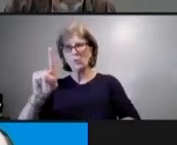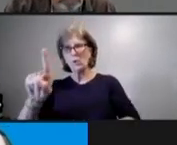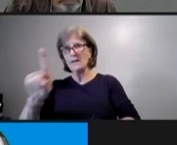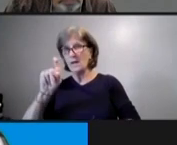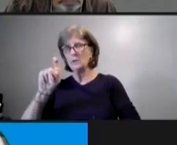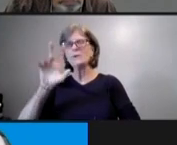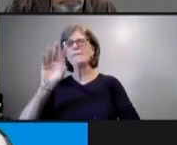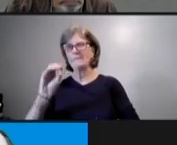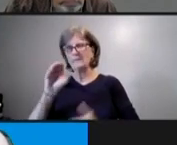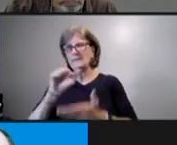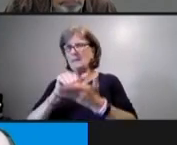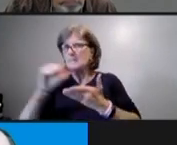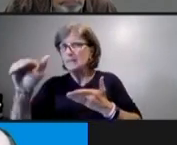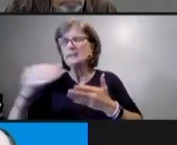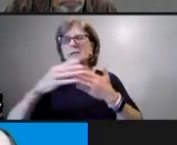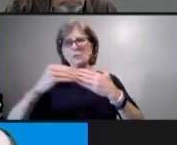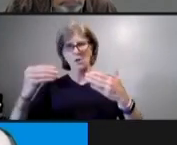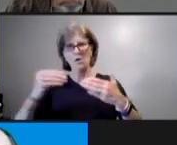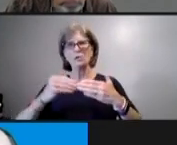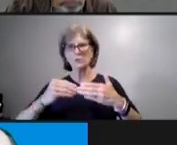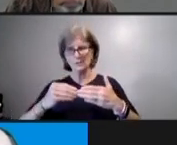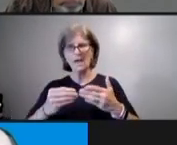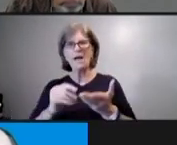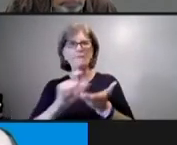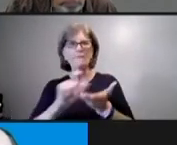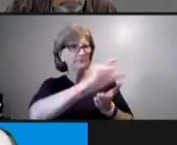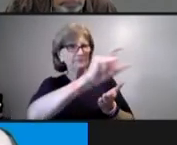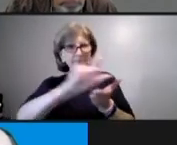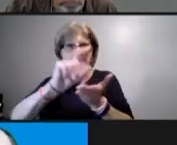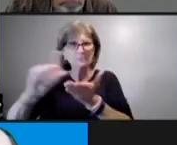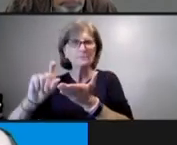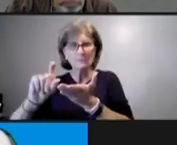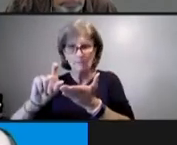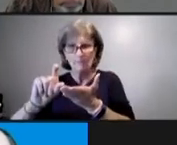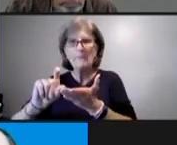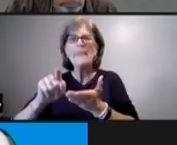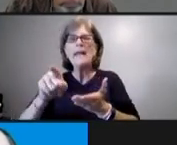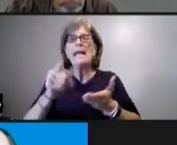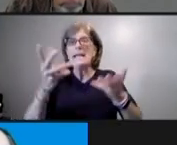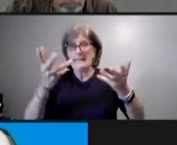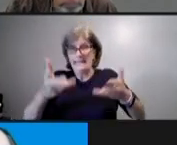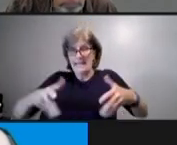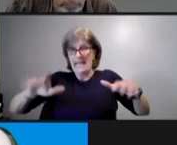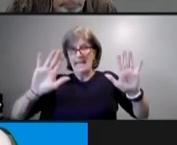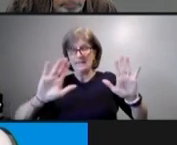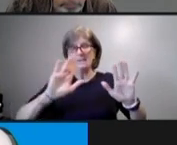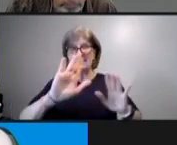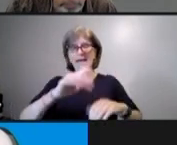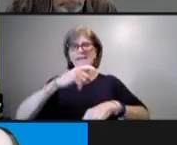assistance. And what we learned at the end of ERAP, which ended